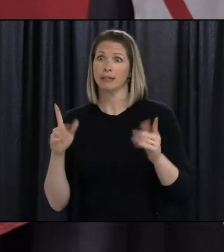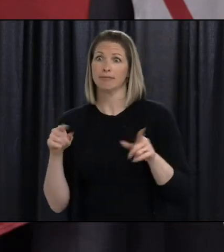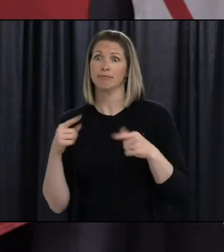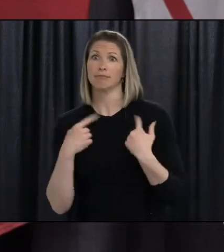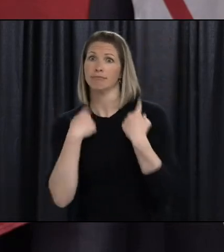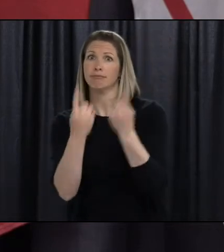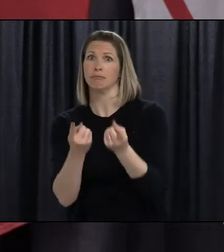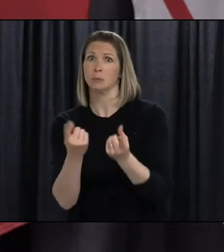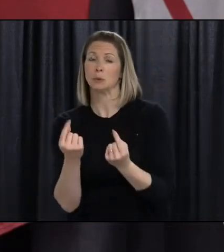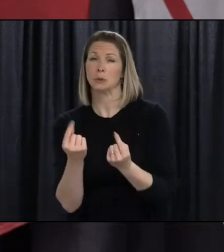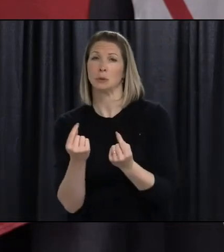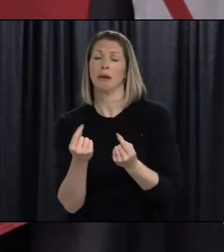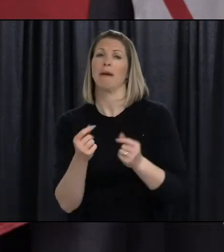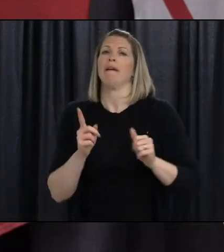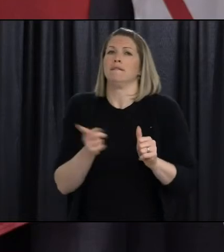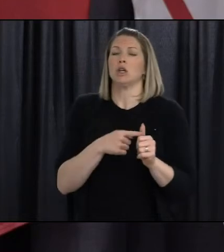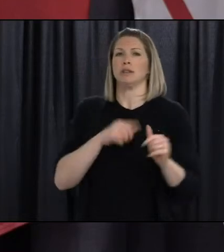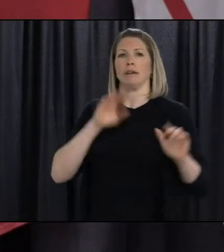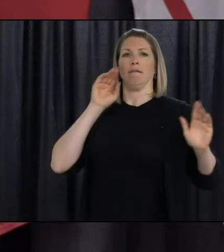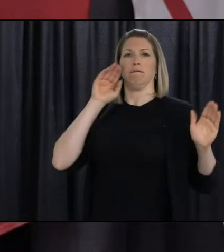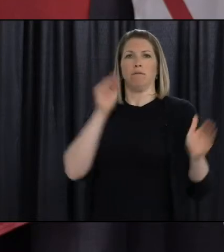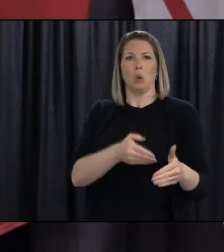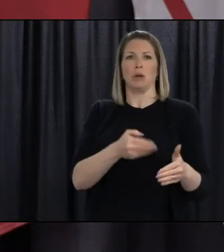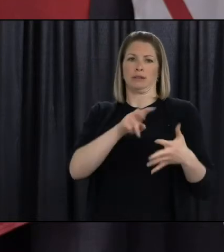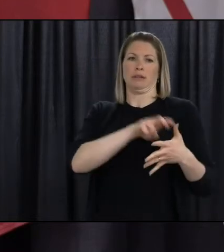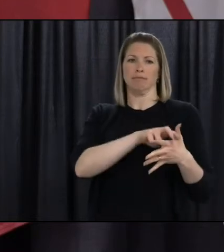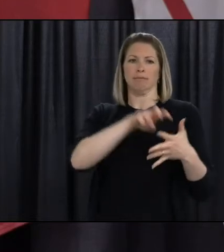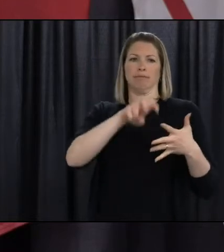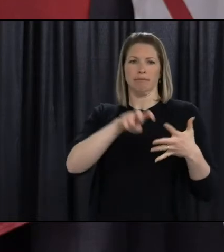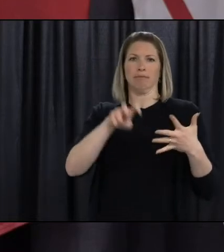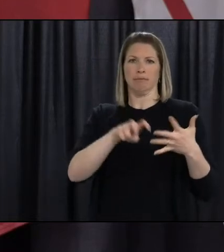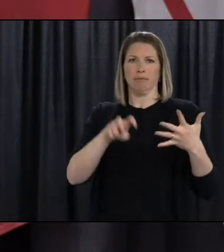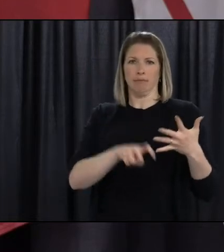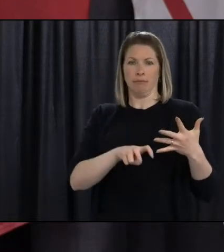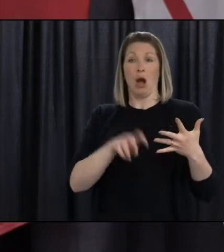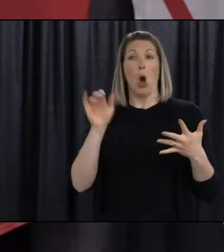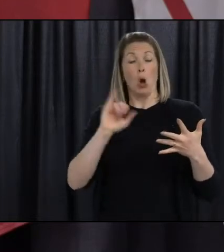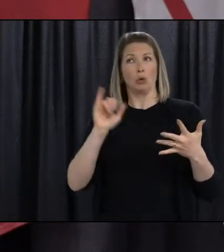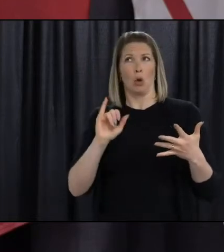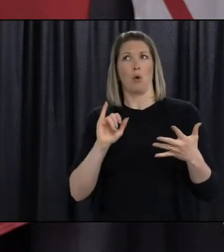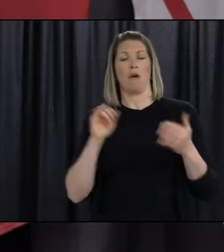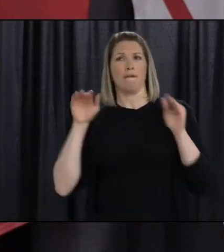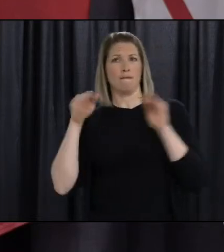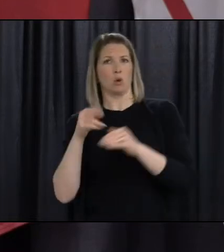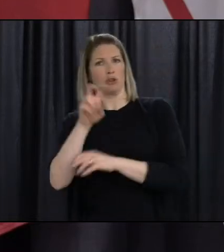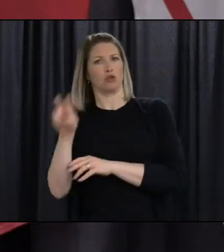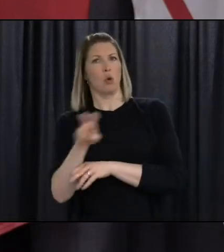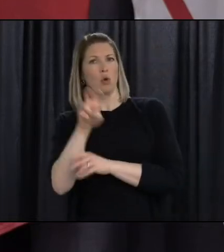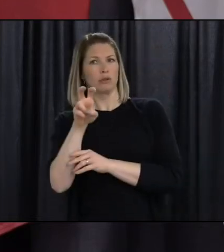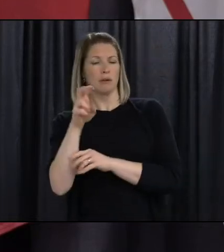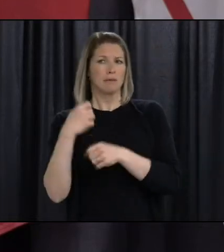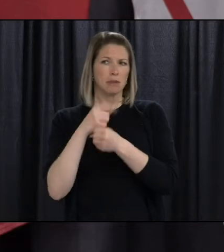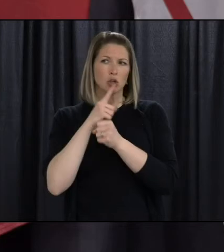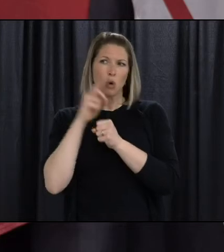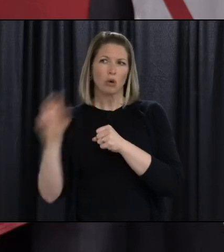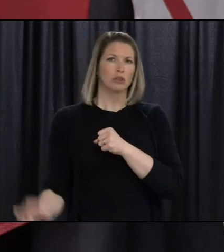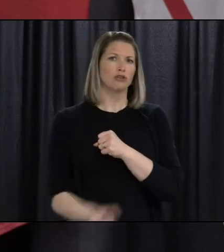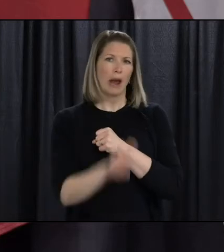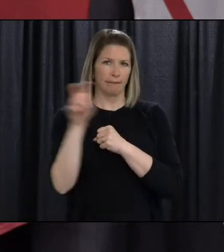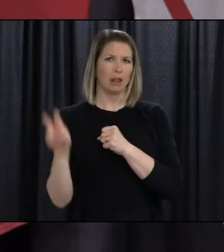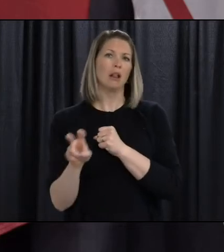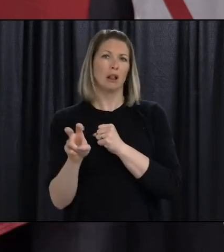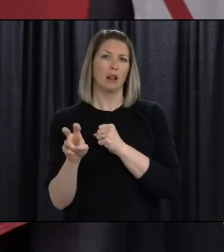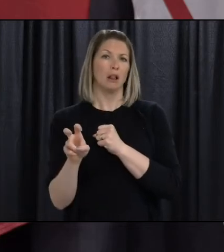3, and then from a business and a tourism aspect of it, we're looking for putting supports in place to safely let Newfoundlanders